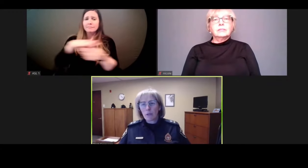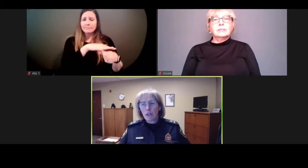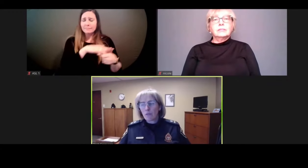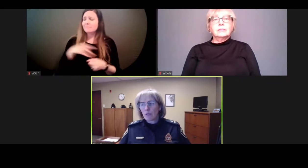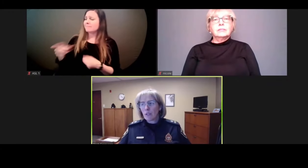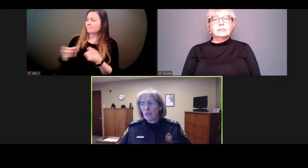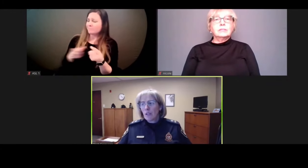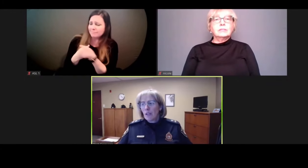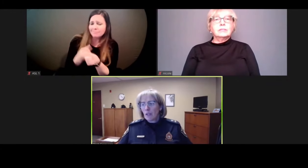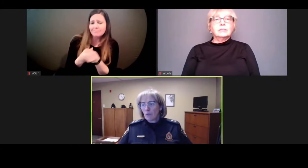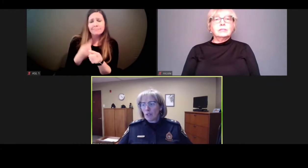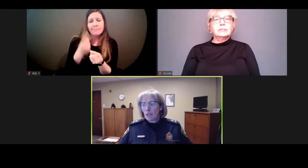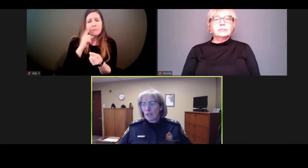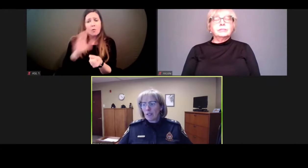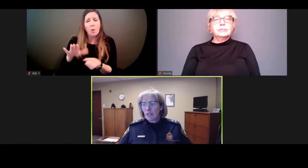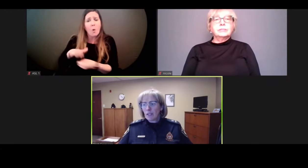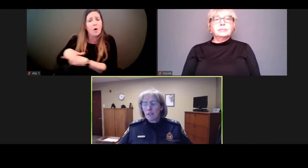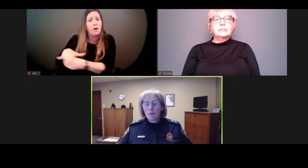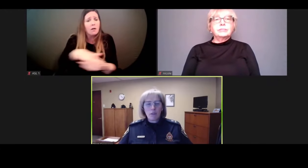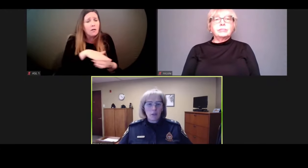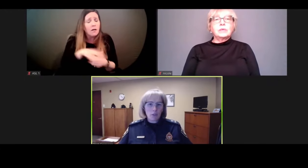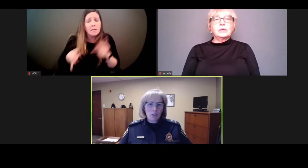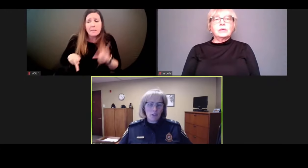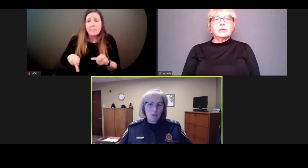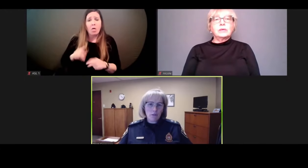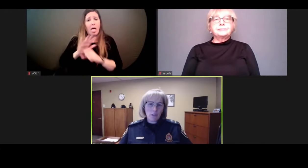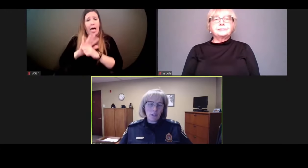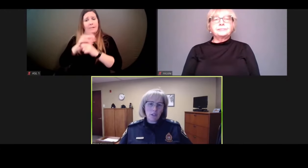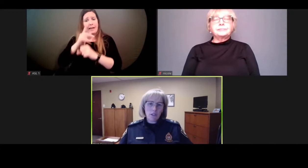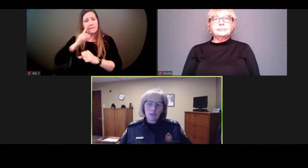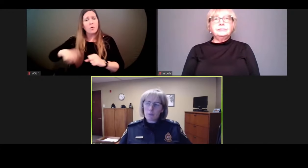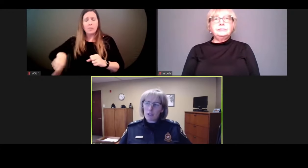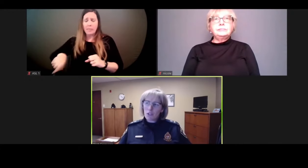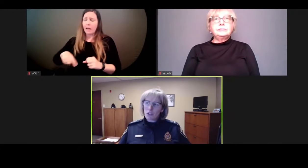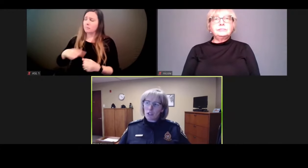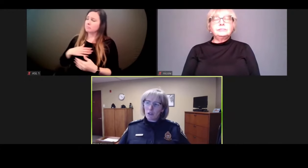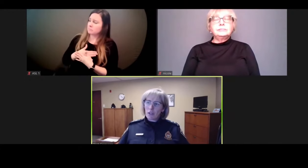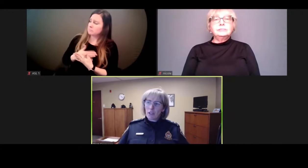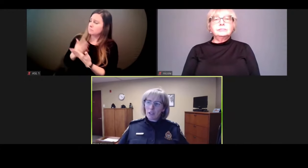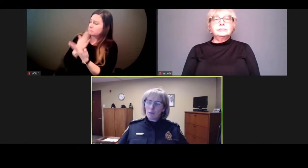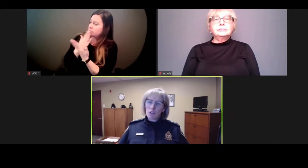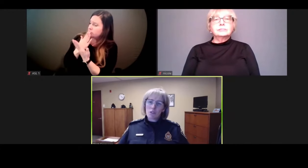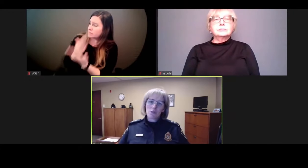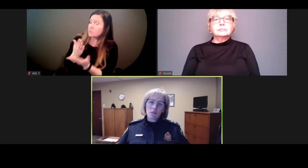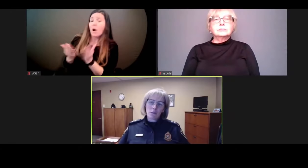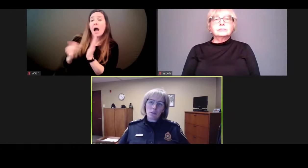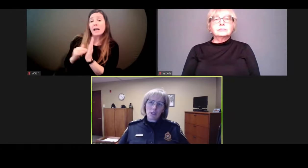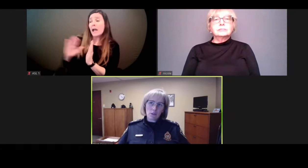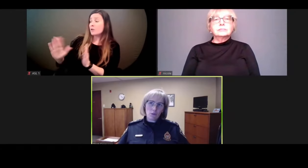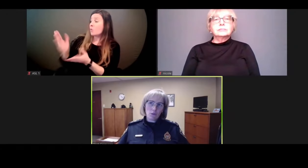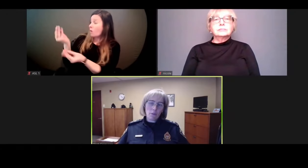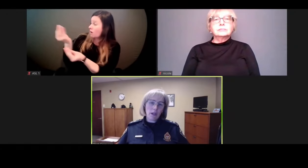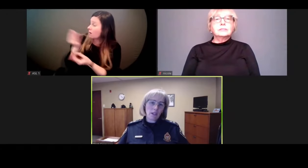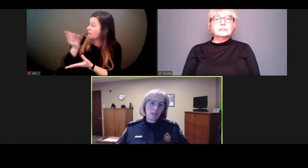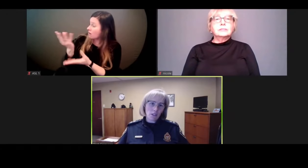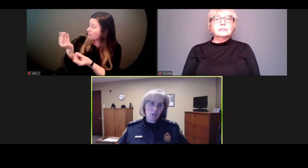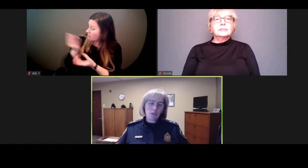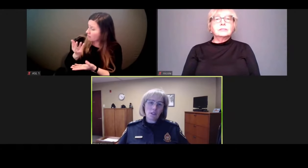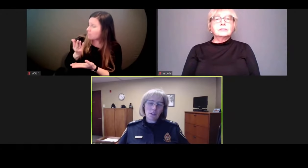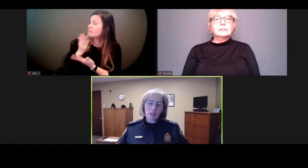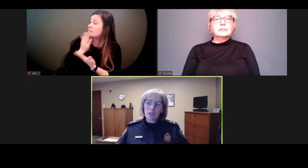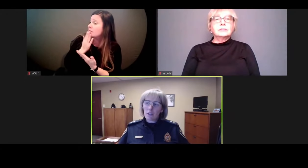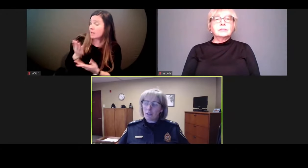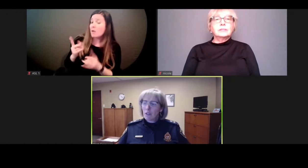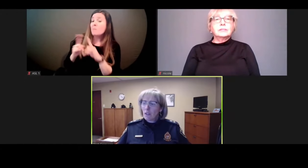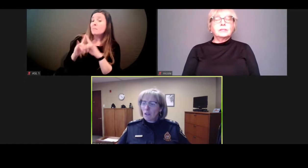on their behalf. And while I am very appreciative of the information sharing, again, I would just like to remind constituents